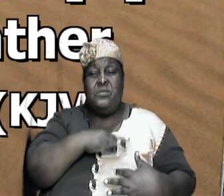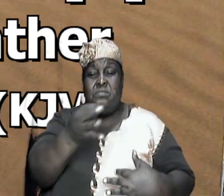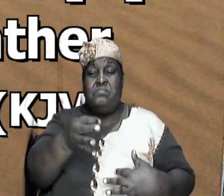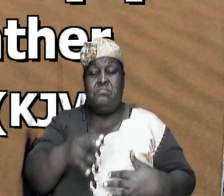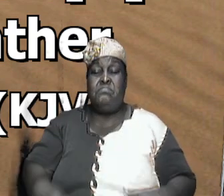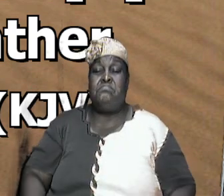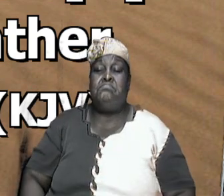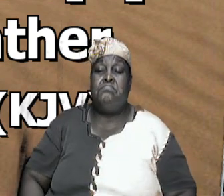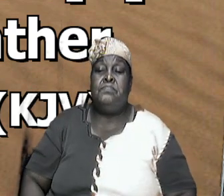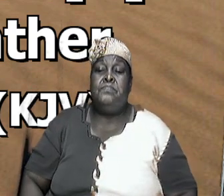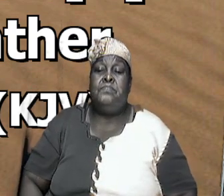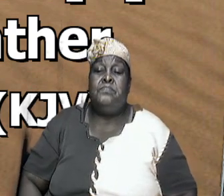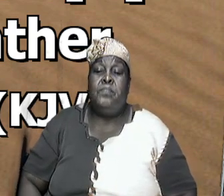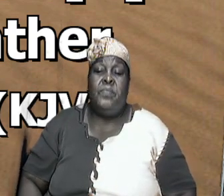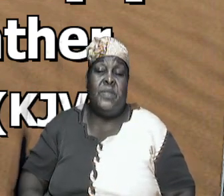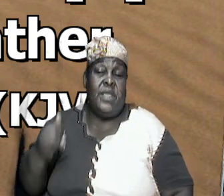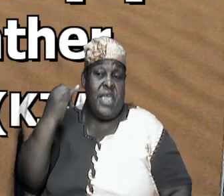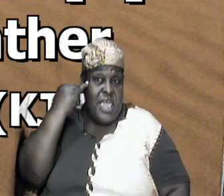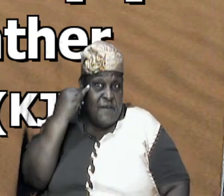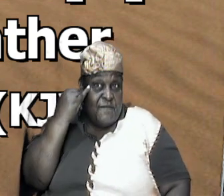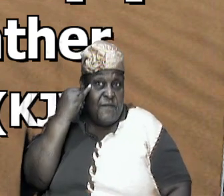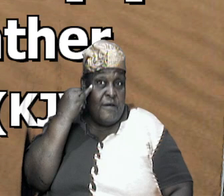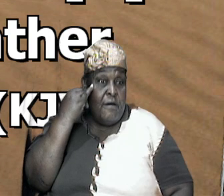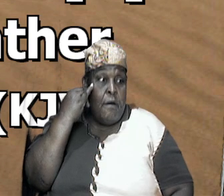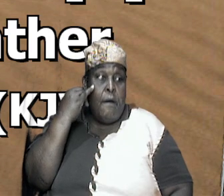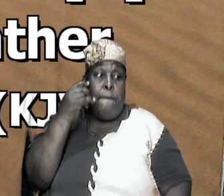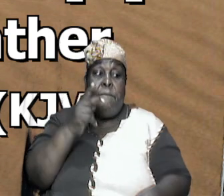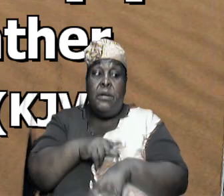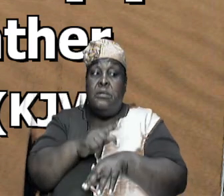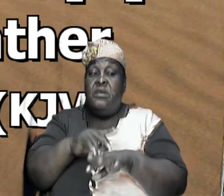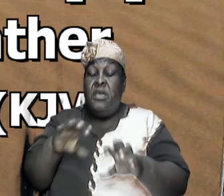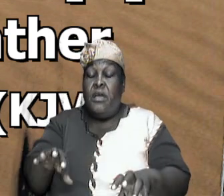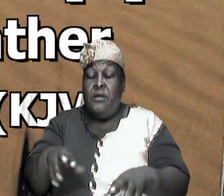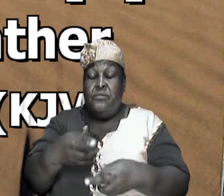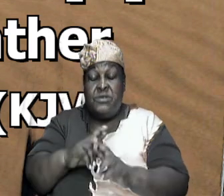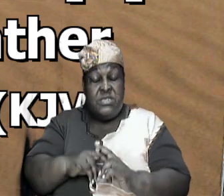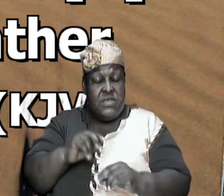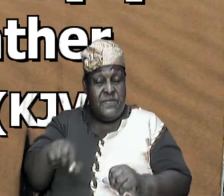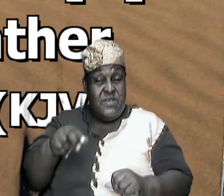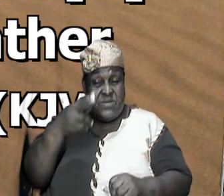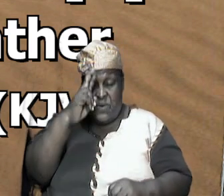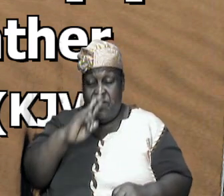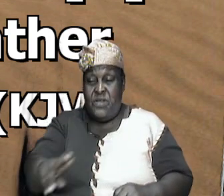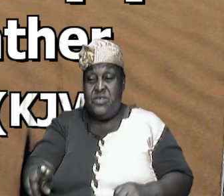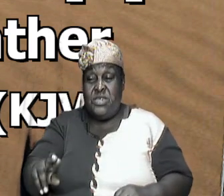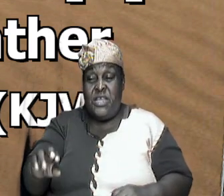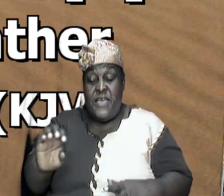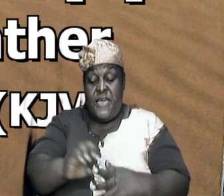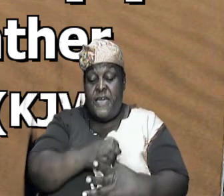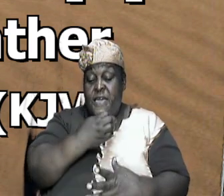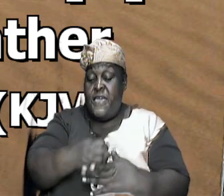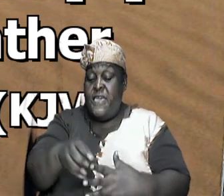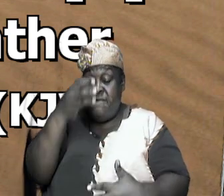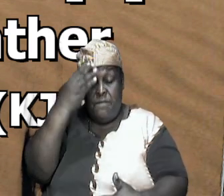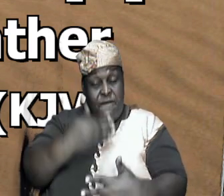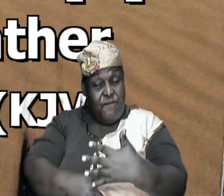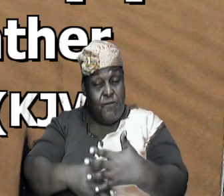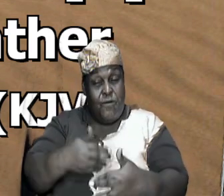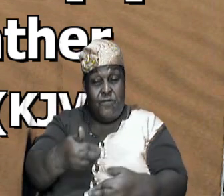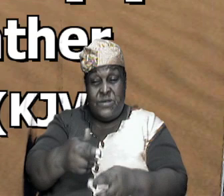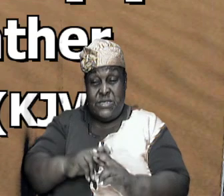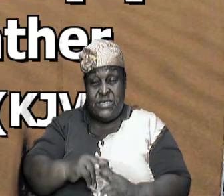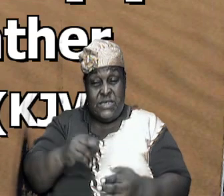then, if he can receive this revelation, even before he had